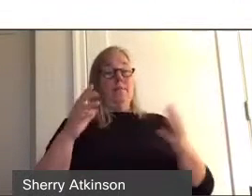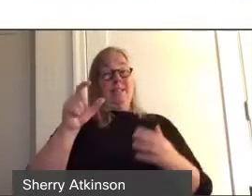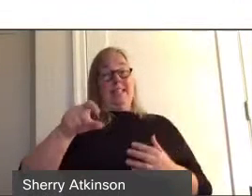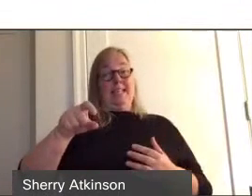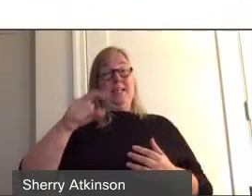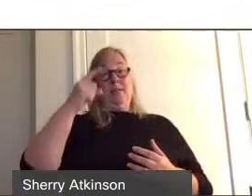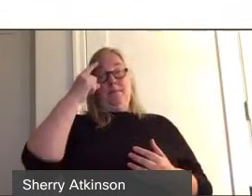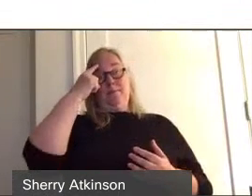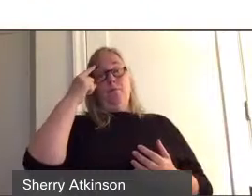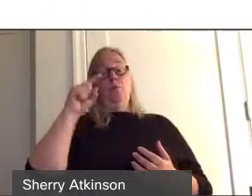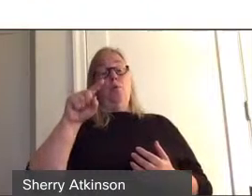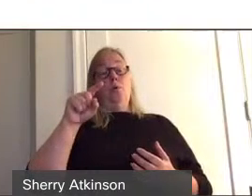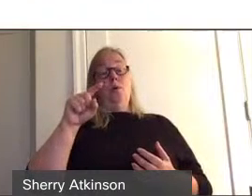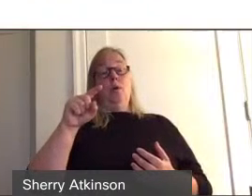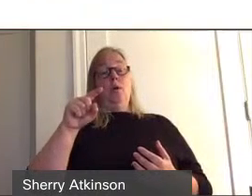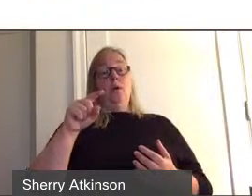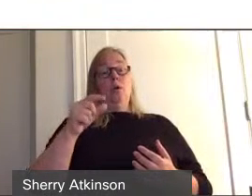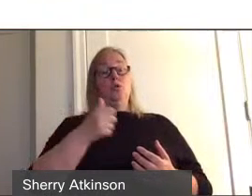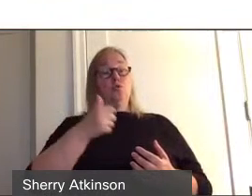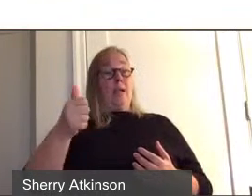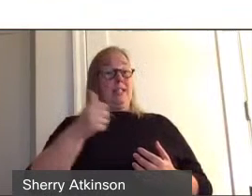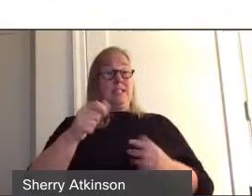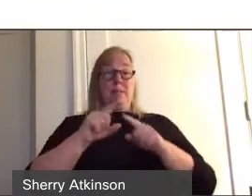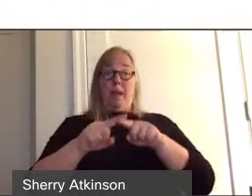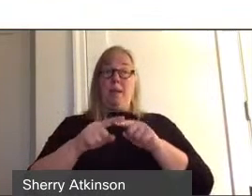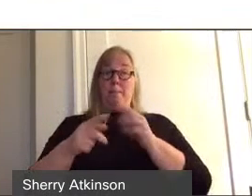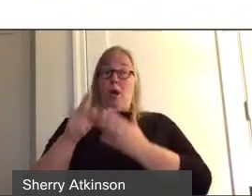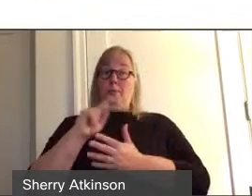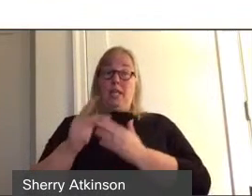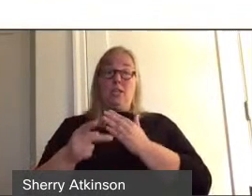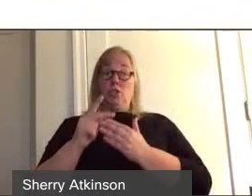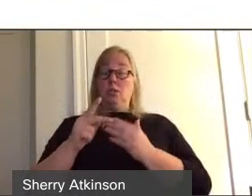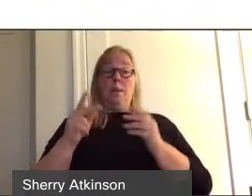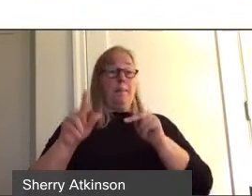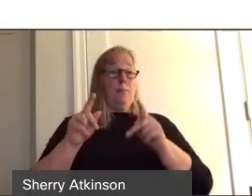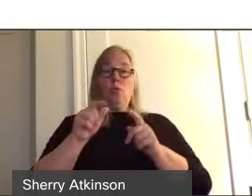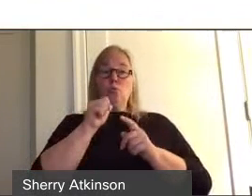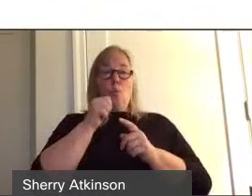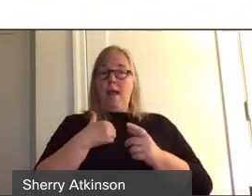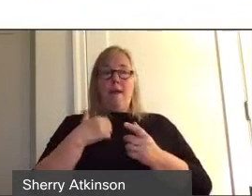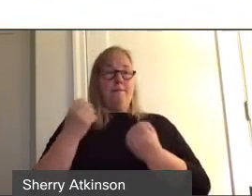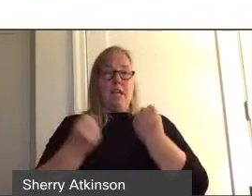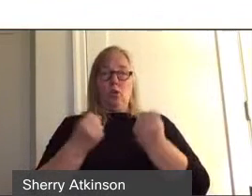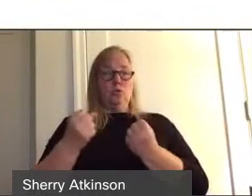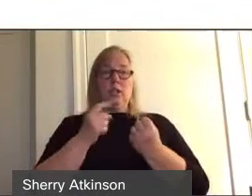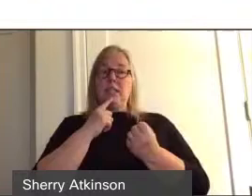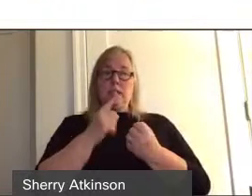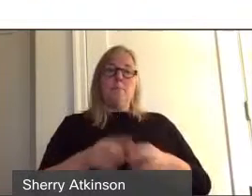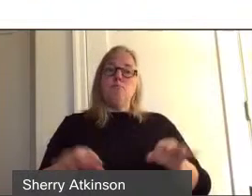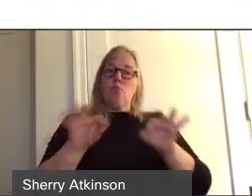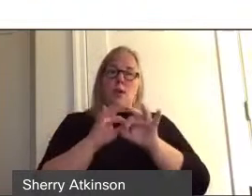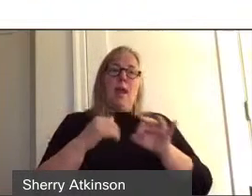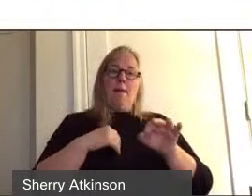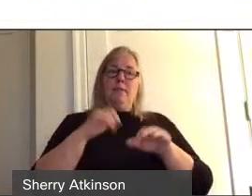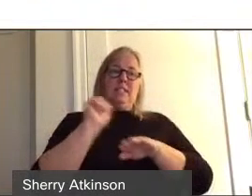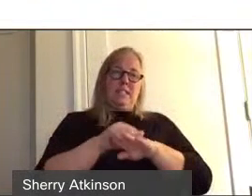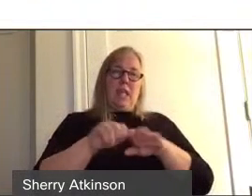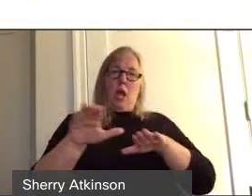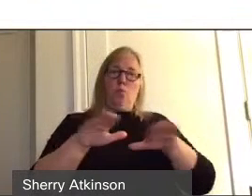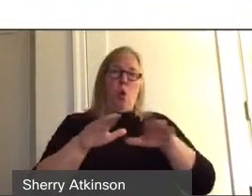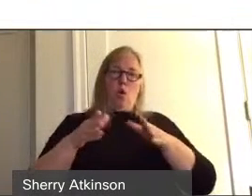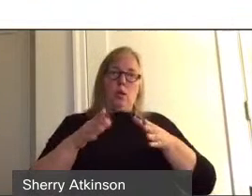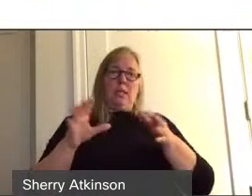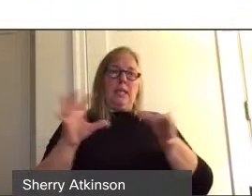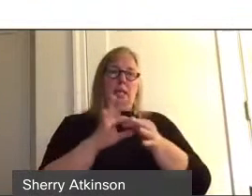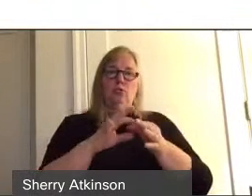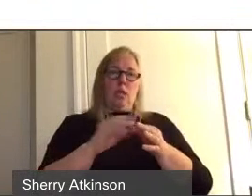for the transit dependent population, those without vehicles, is for these sidewalk connections and not relying on the roadway. So we